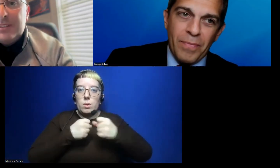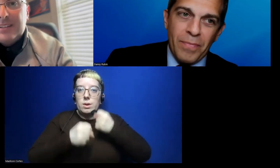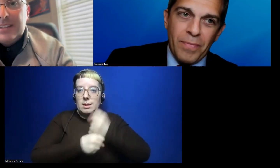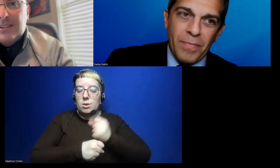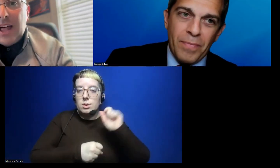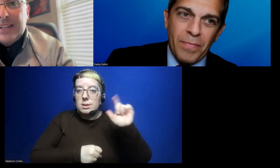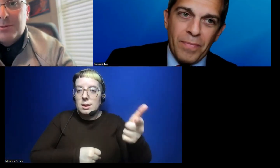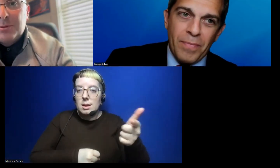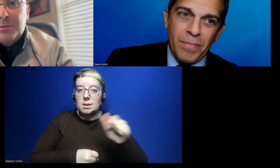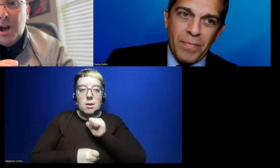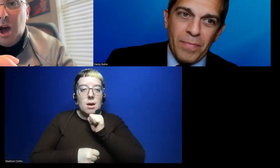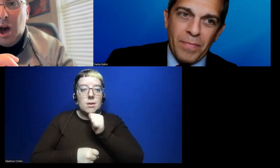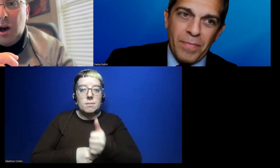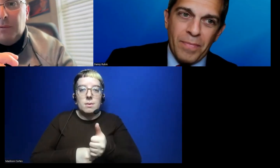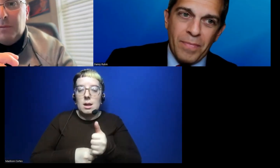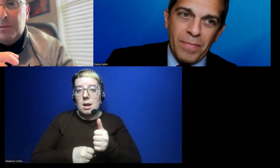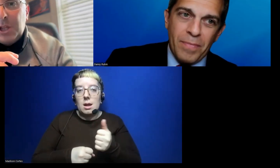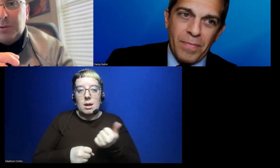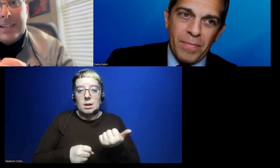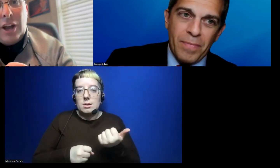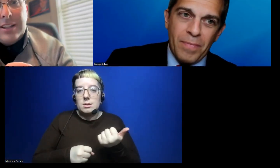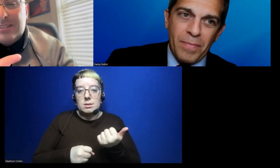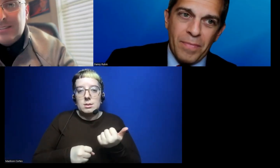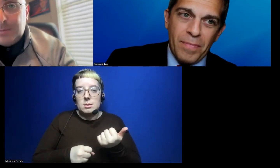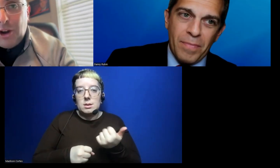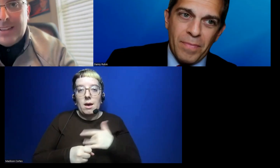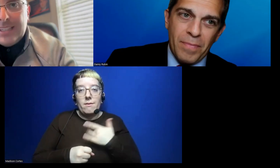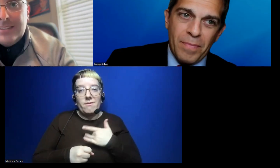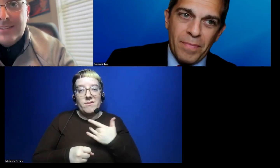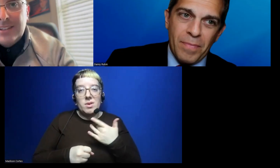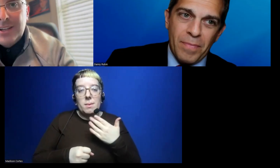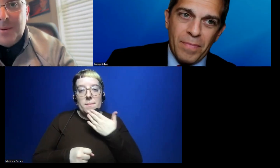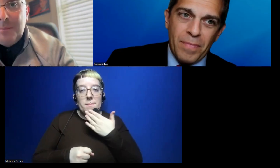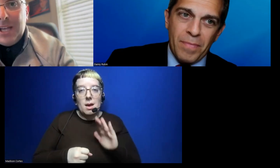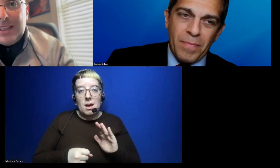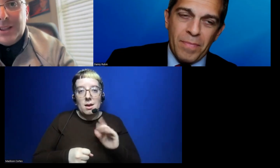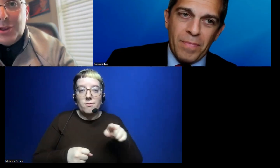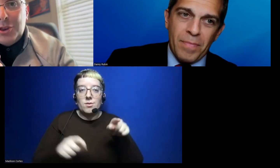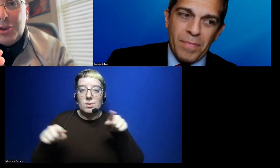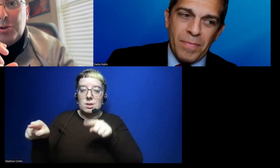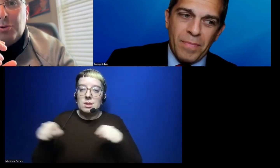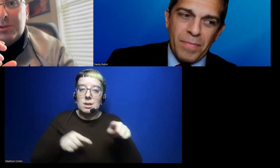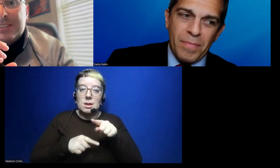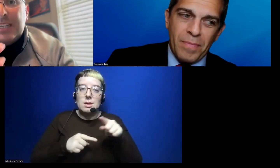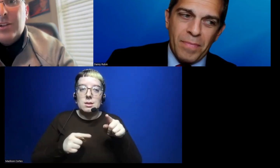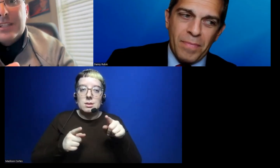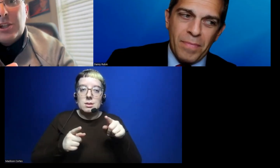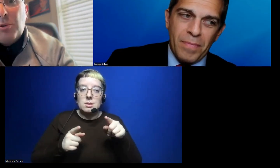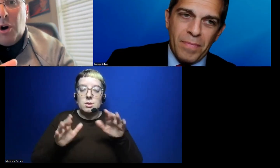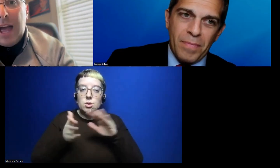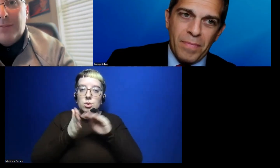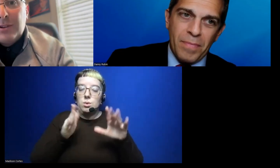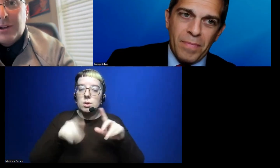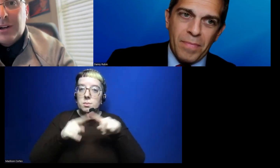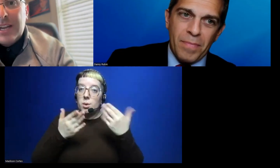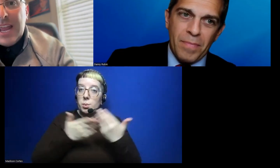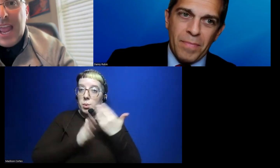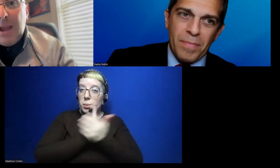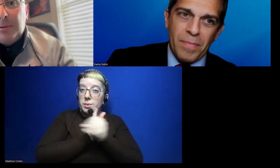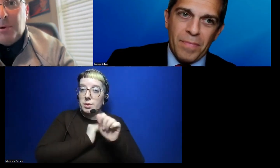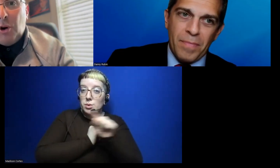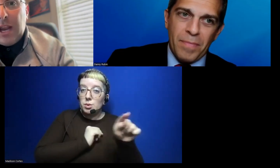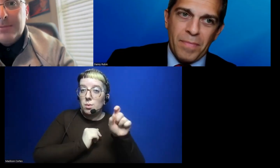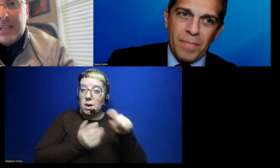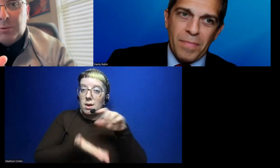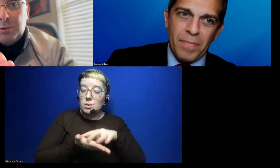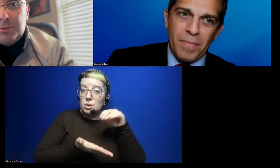all of the students in this classroom of, technology has done some great things, but new skills that you all have to learn.